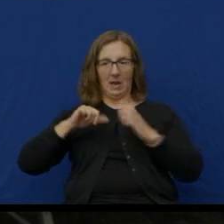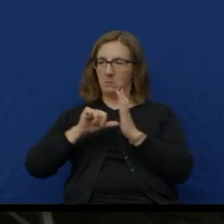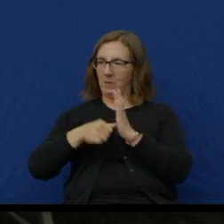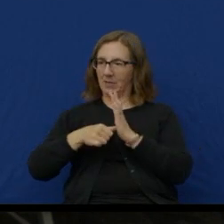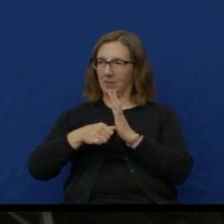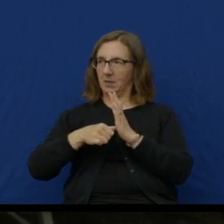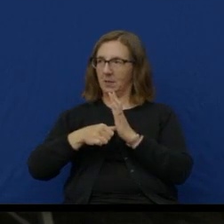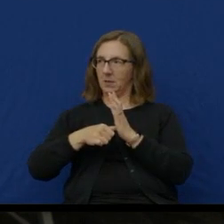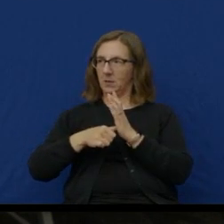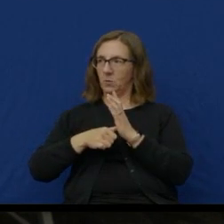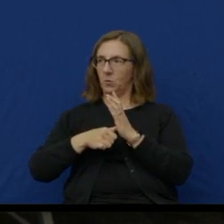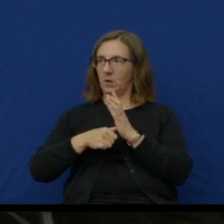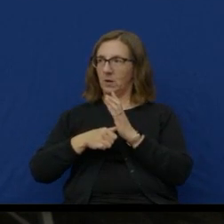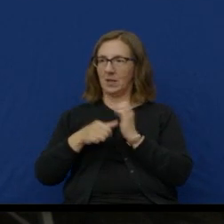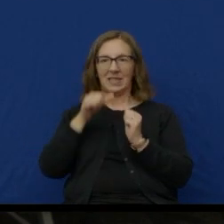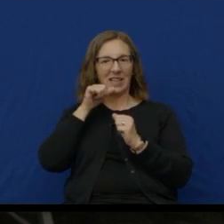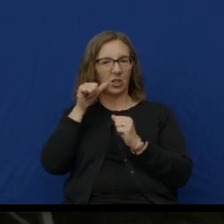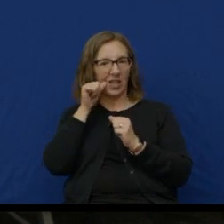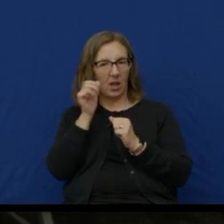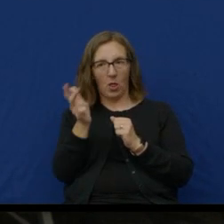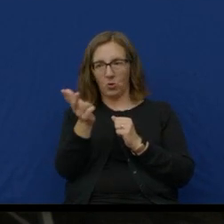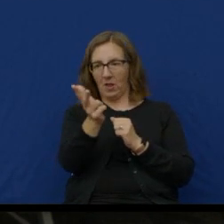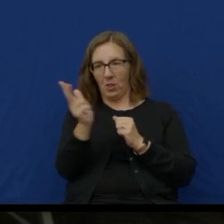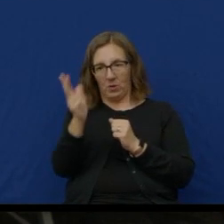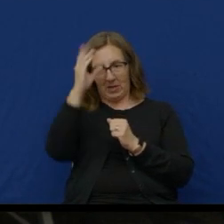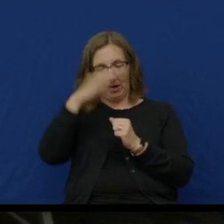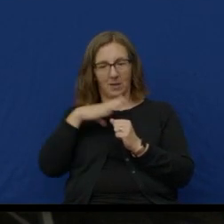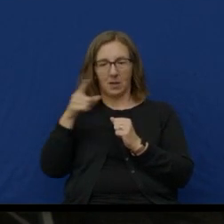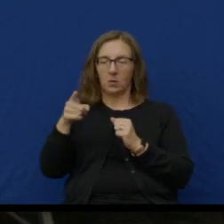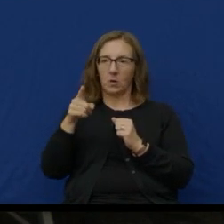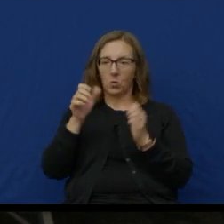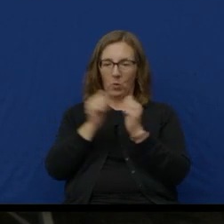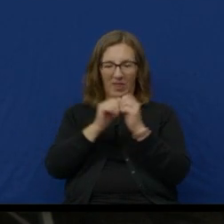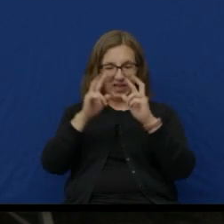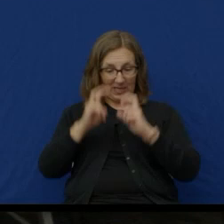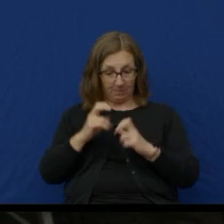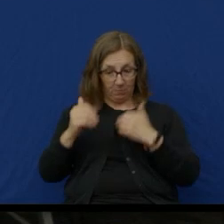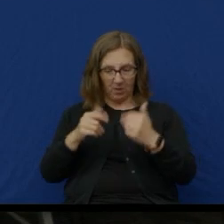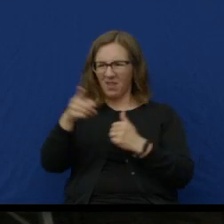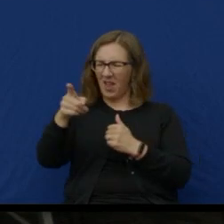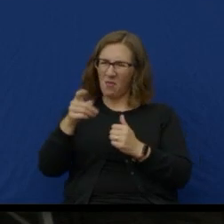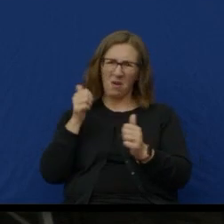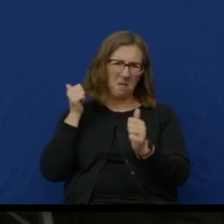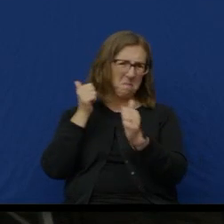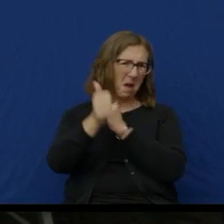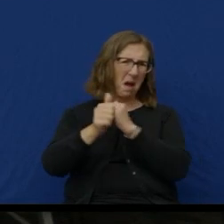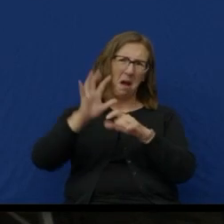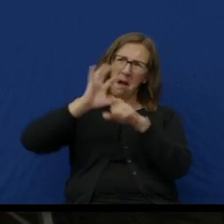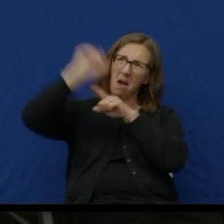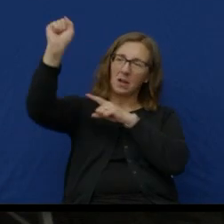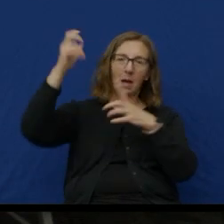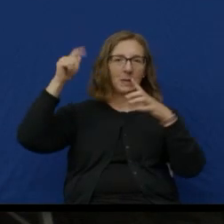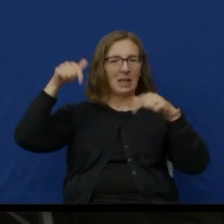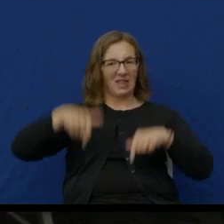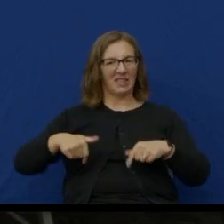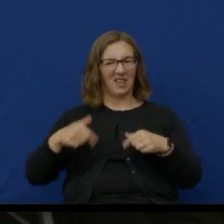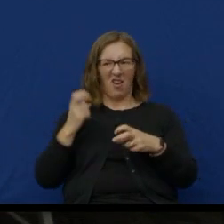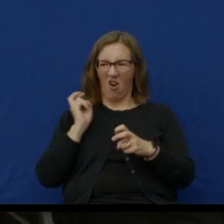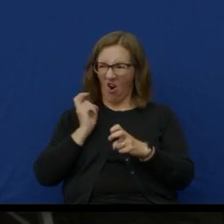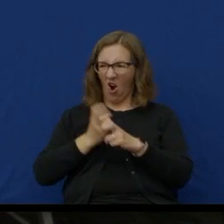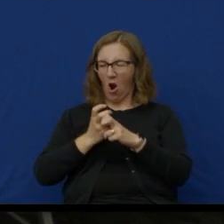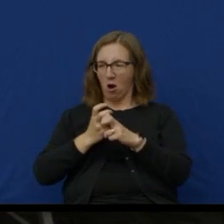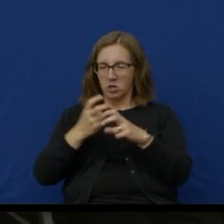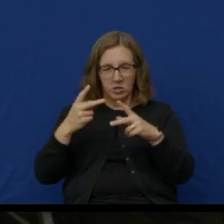along these two guys were yesterday with respect to the assessment process. Because this is mushy stuff. It's soft stuff, as you were